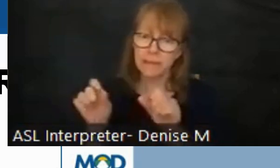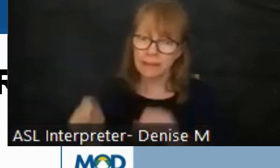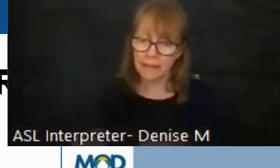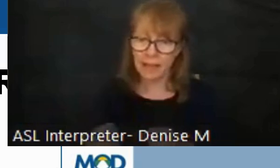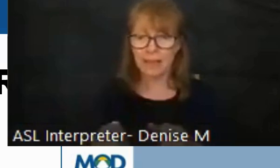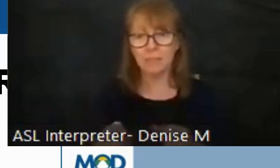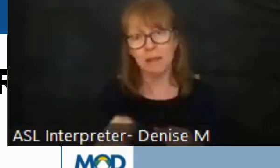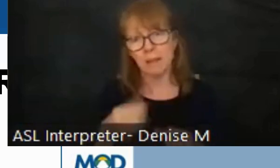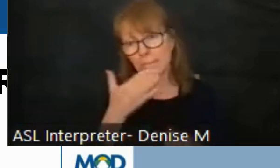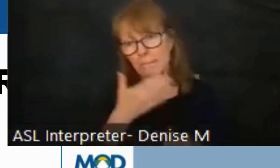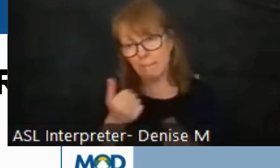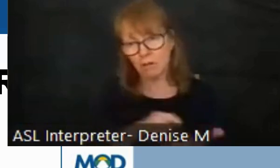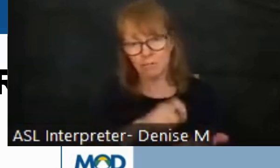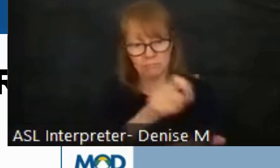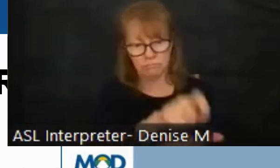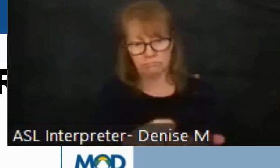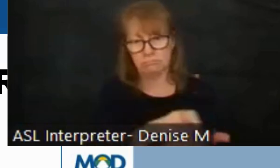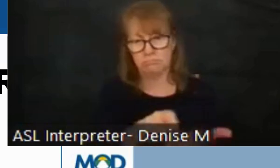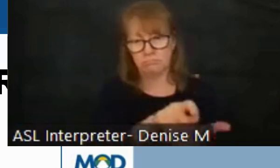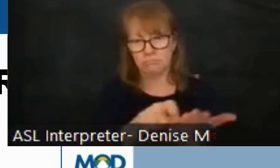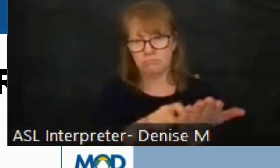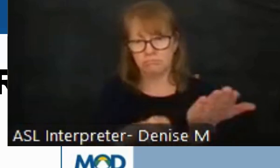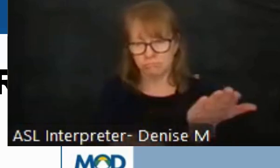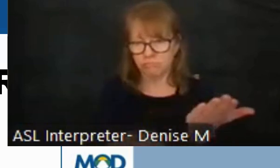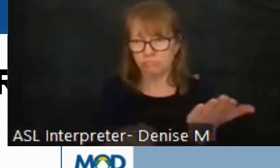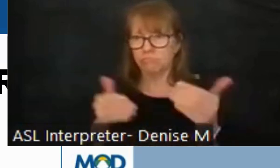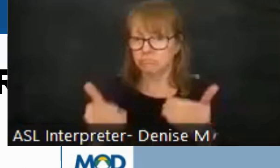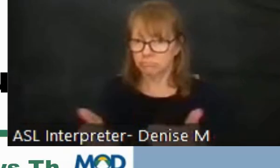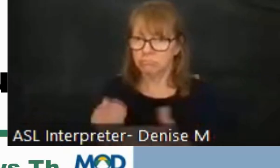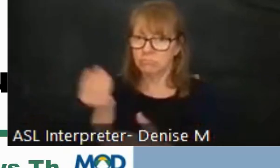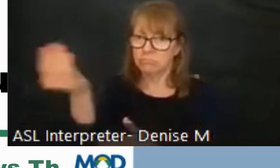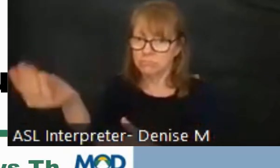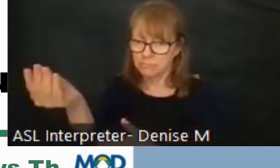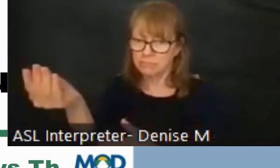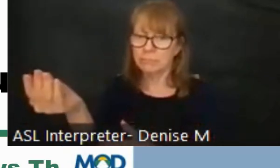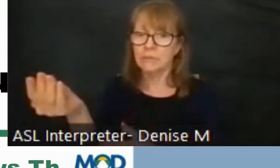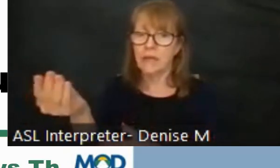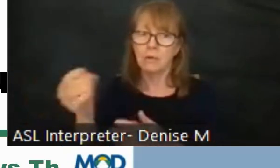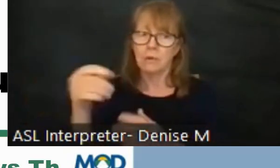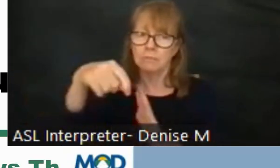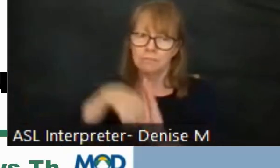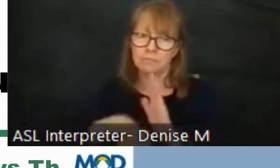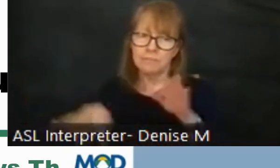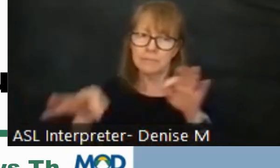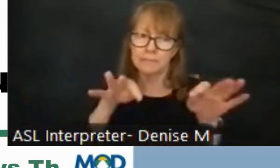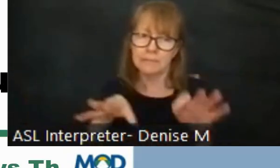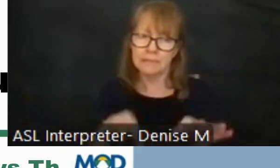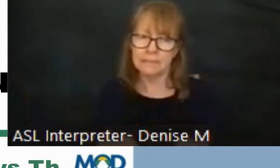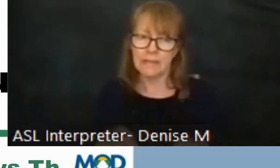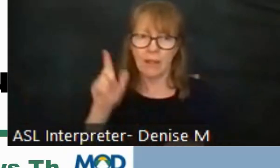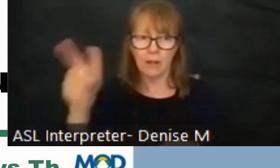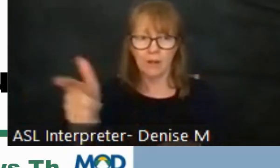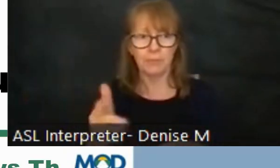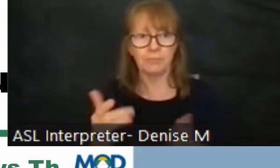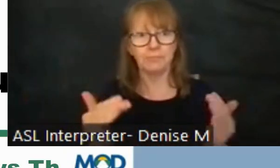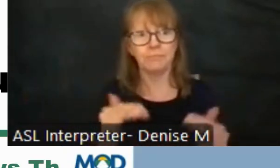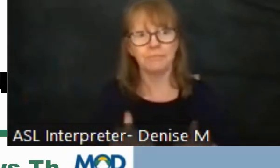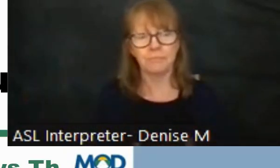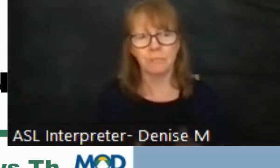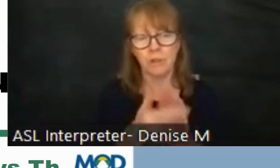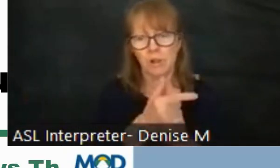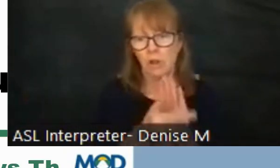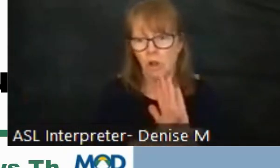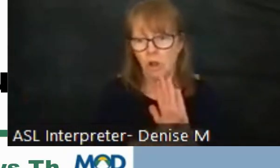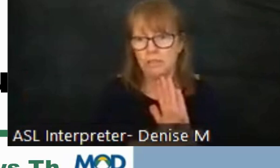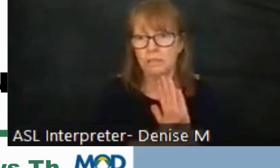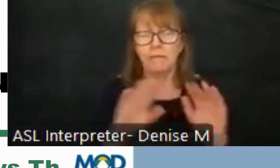going to get into this detail a lot later. All right, now let's get to the laws. Our focus today is on the fair